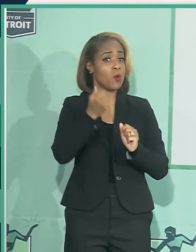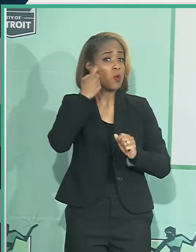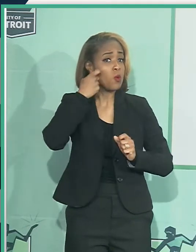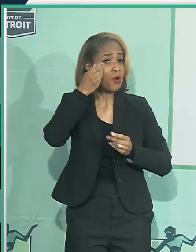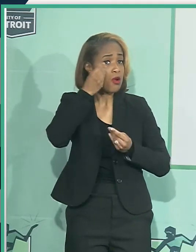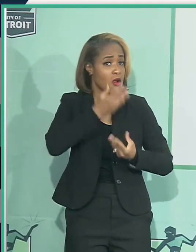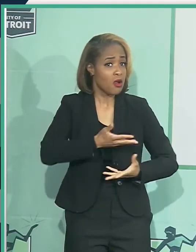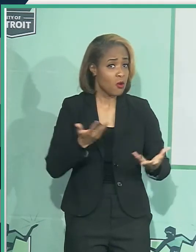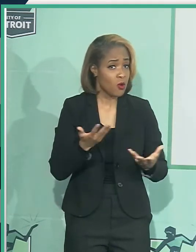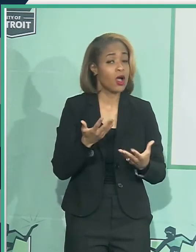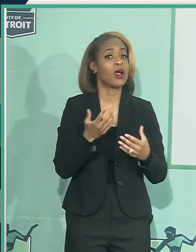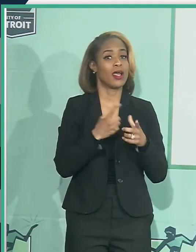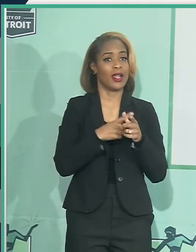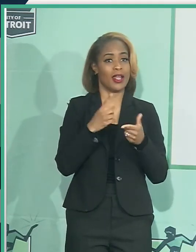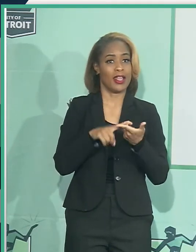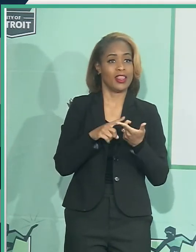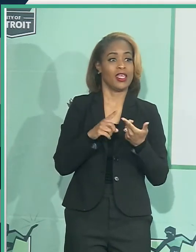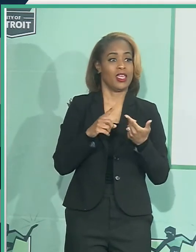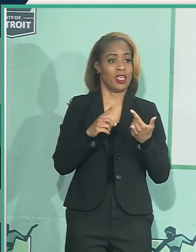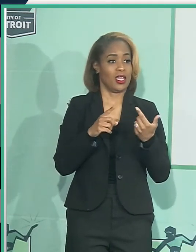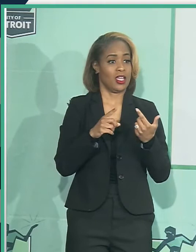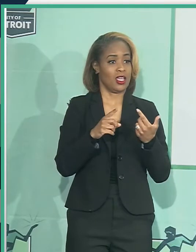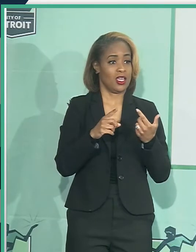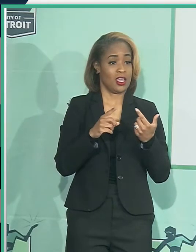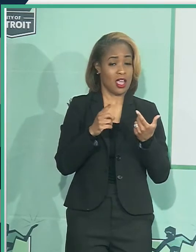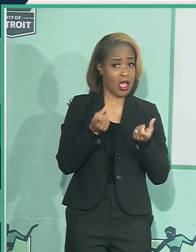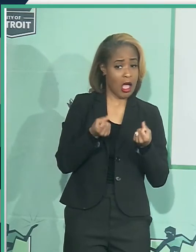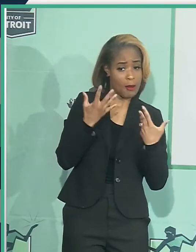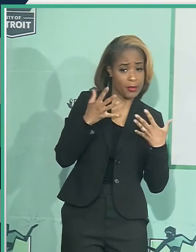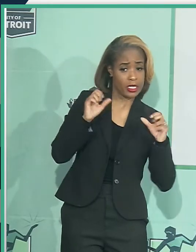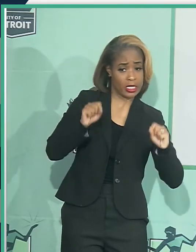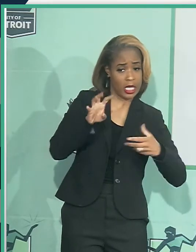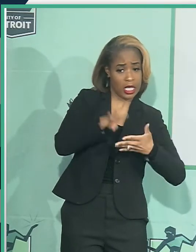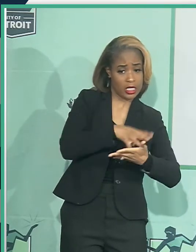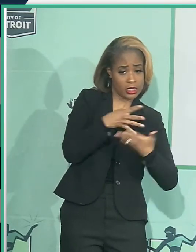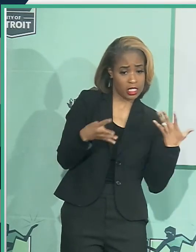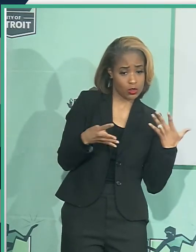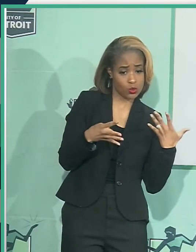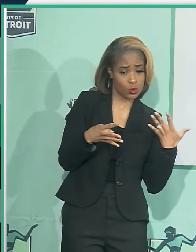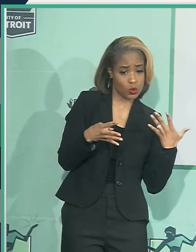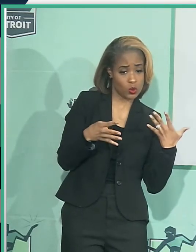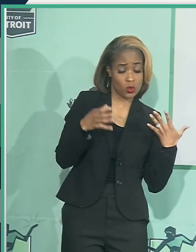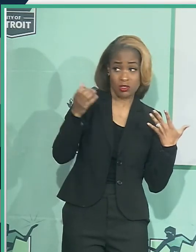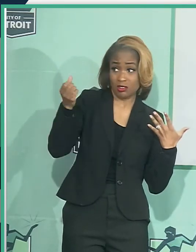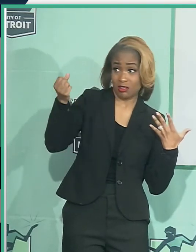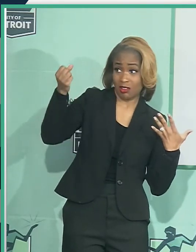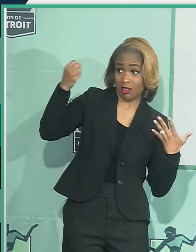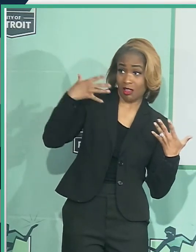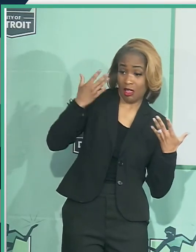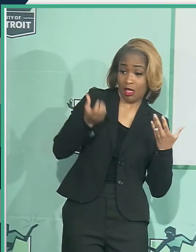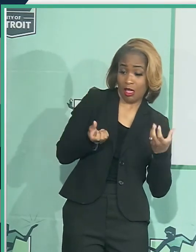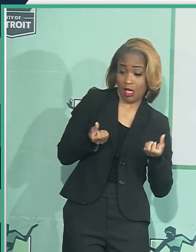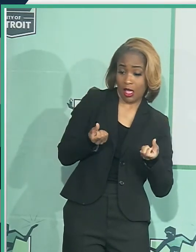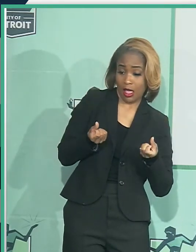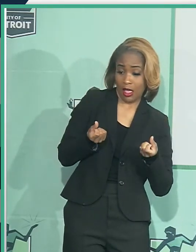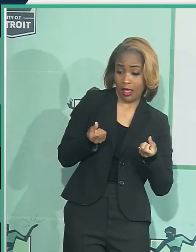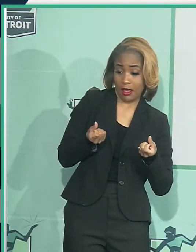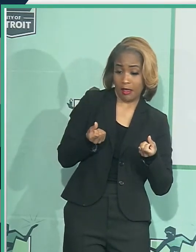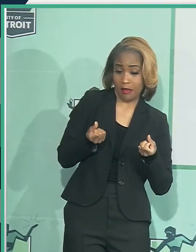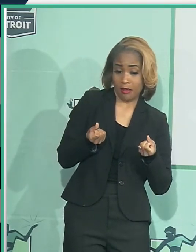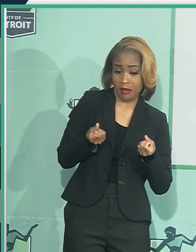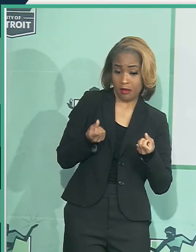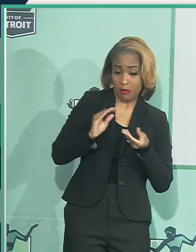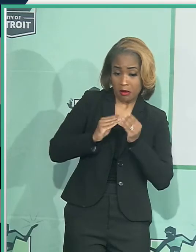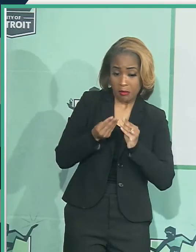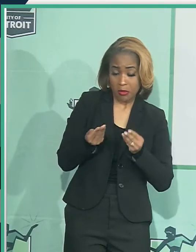then our first conversation every morning is, how many do we schedule based on our information? And we're going to keep